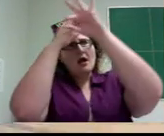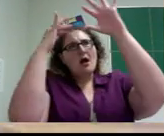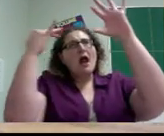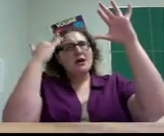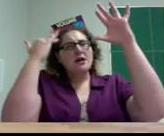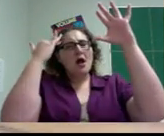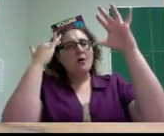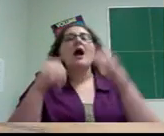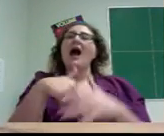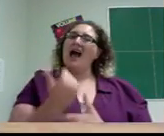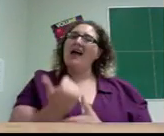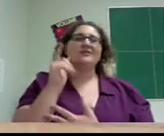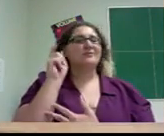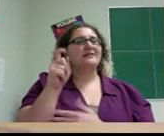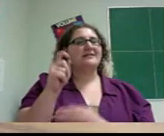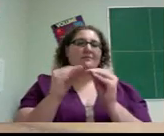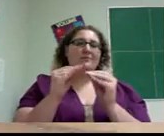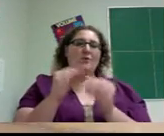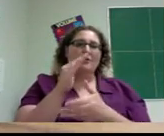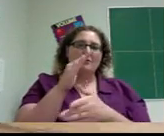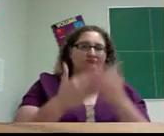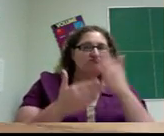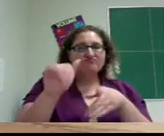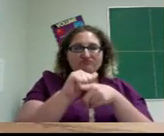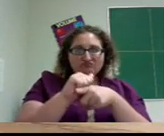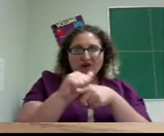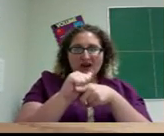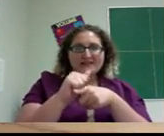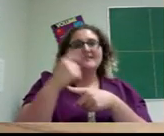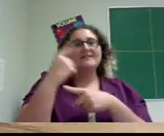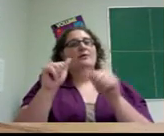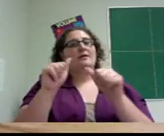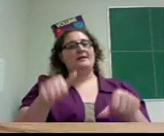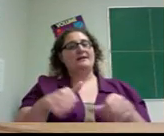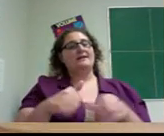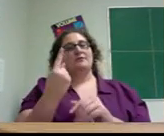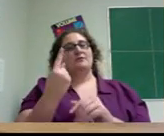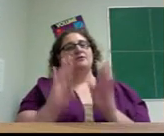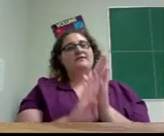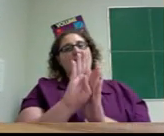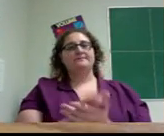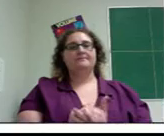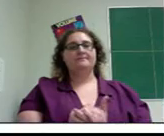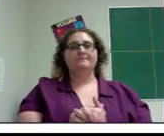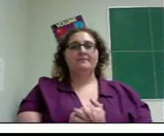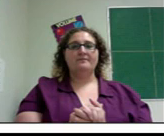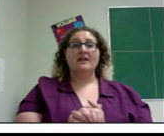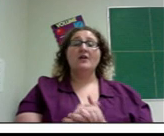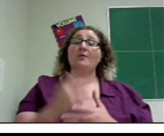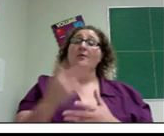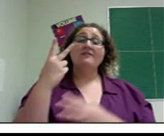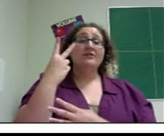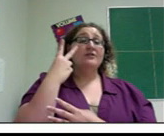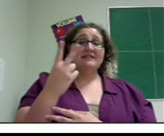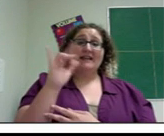to visually do this in your mind, others of you will need a little bit more hands-on for practice until you can get to that ability. Seeing that short